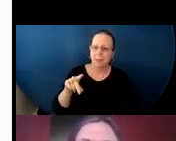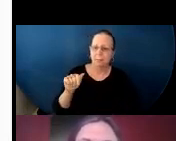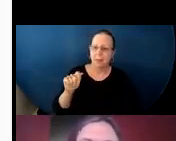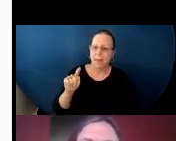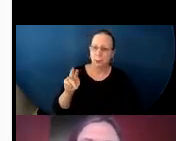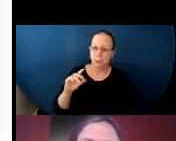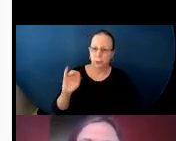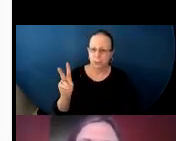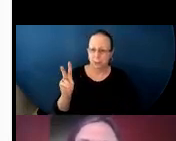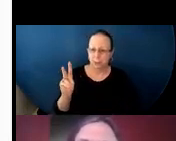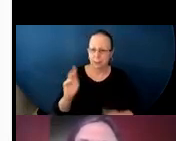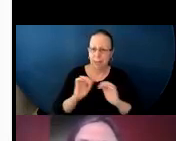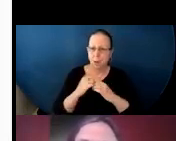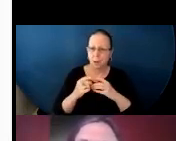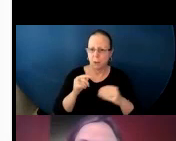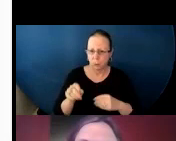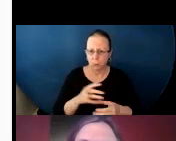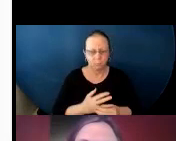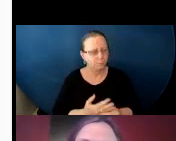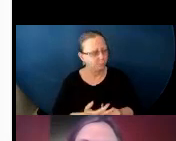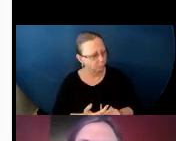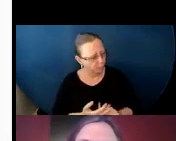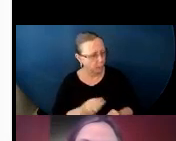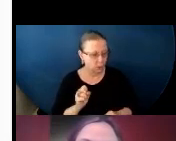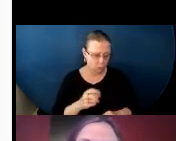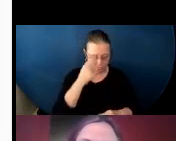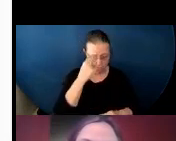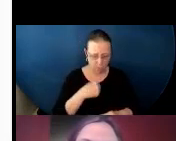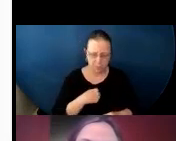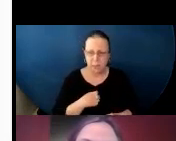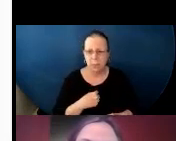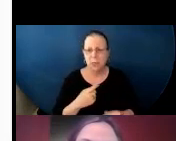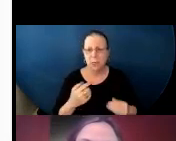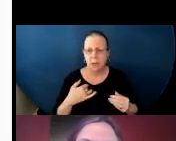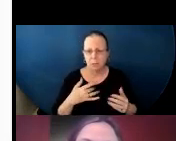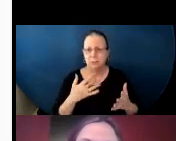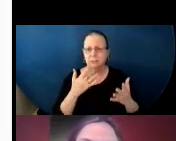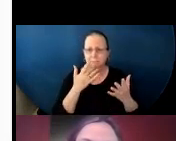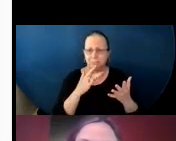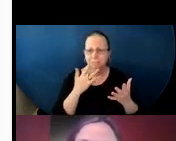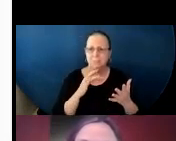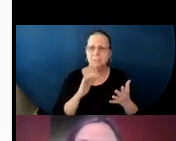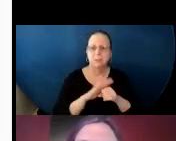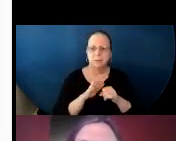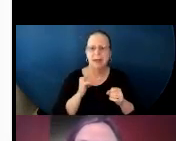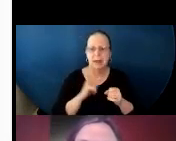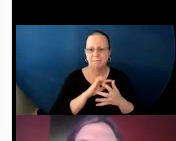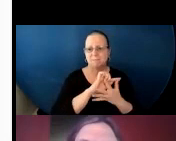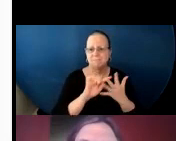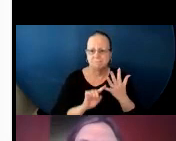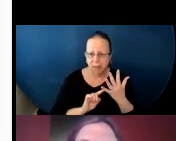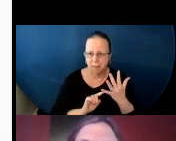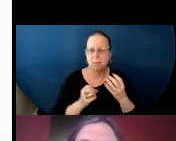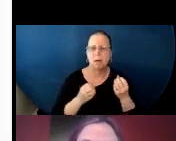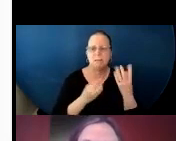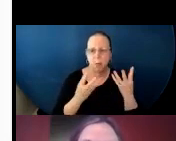you? So for me, I was privileged enough to have a plethora of those supporting me, such